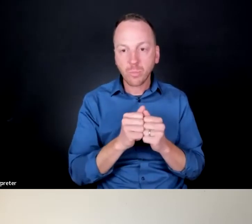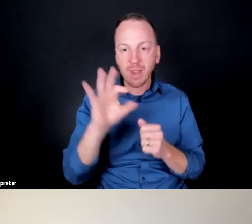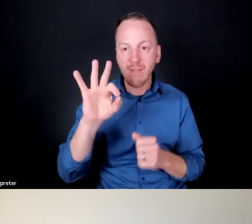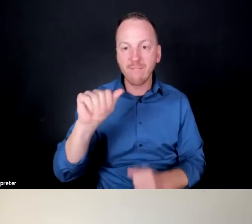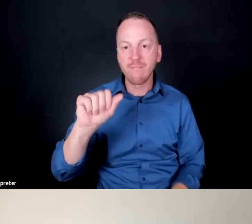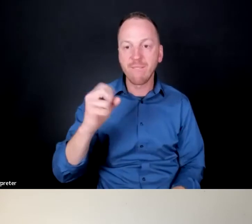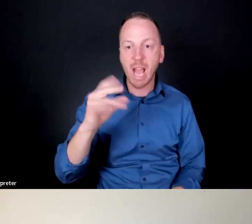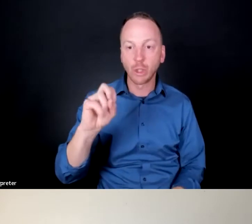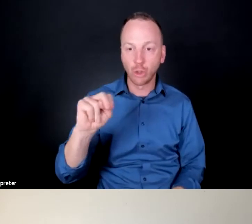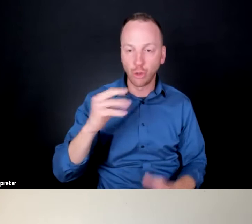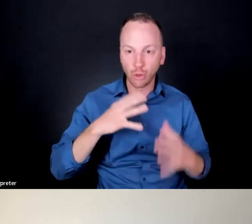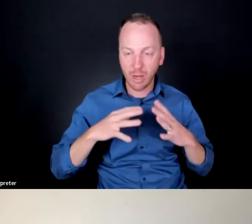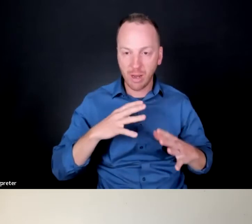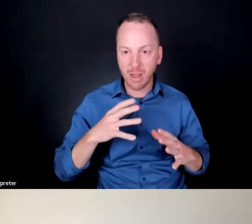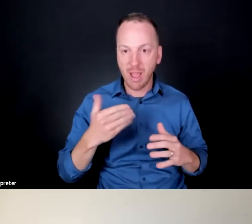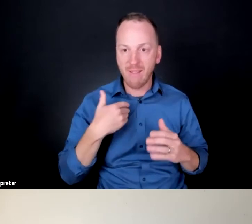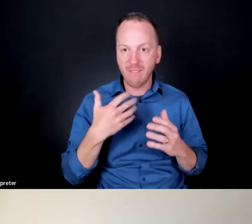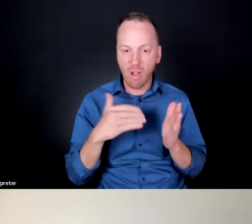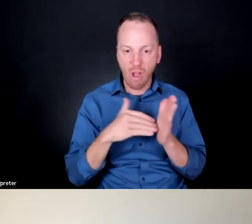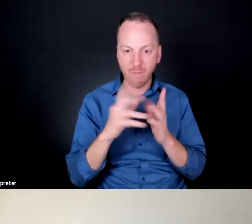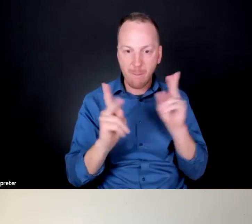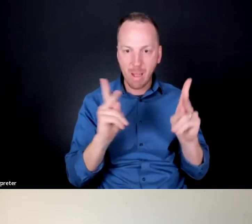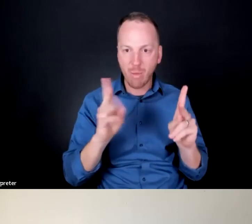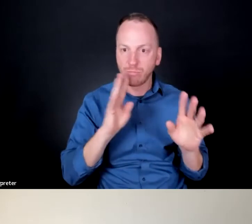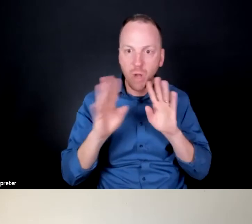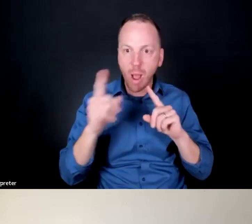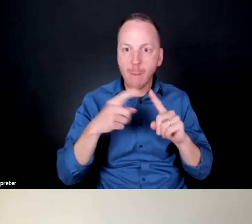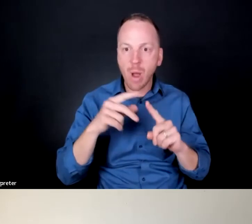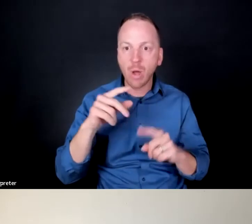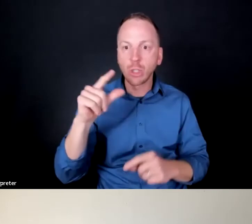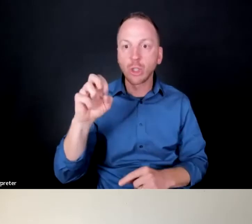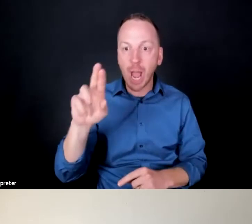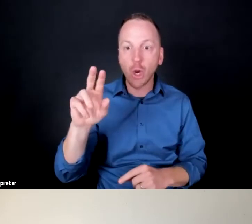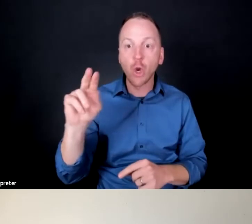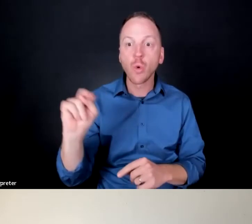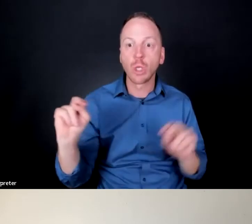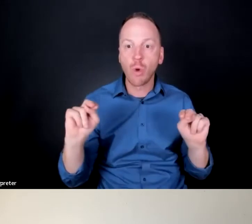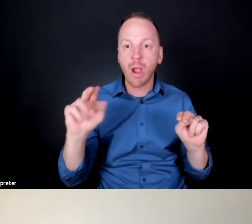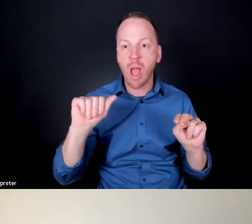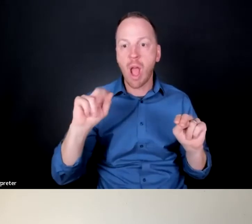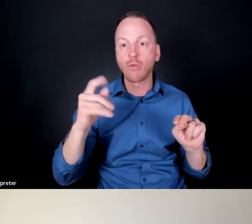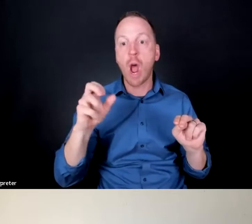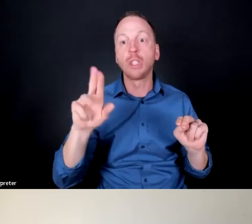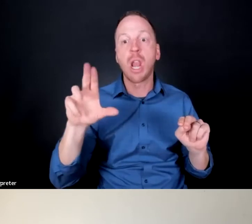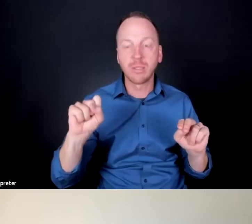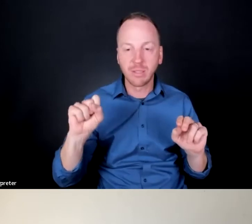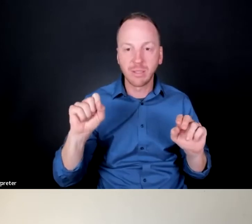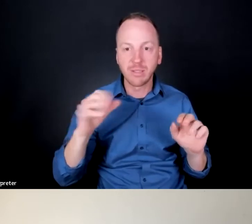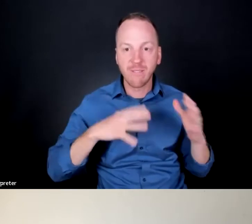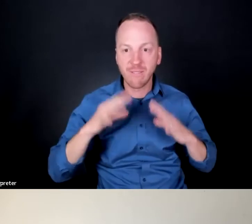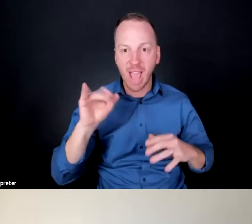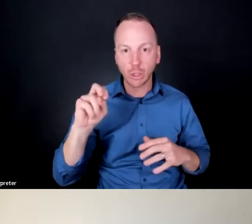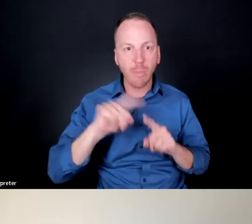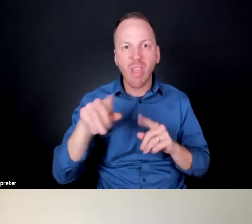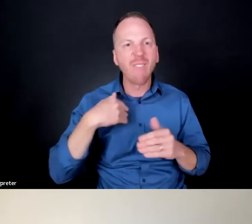fashion, you know, there's a lot of people talking about like gender neutral fashion or androgynous fashion, but they